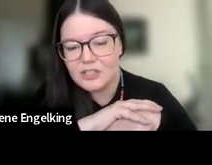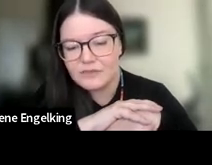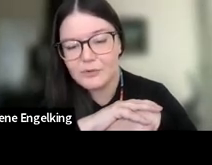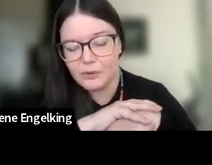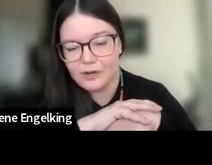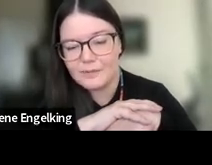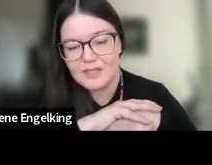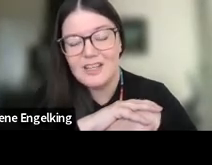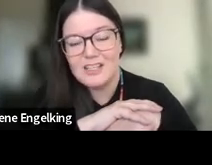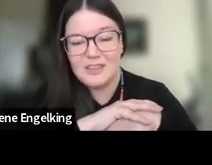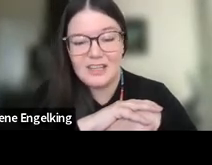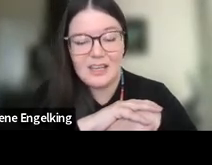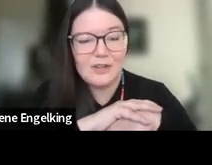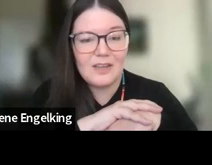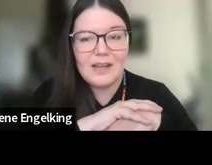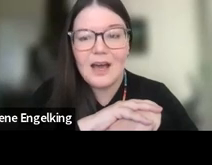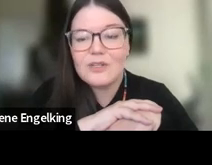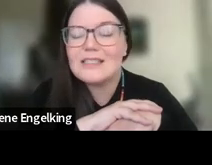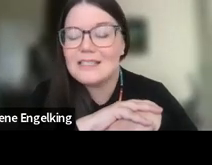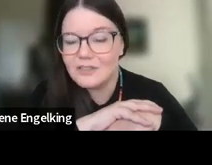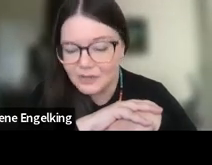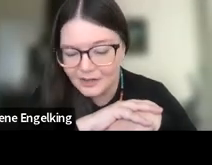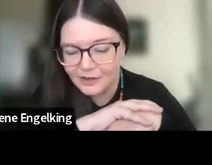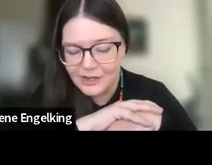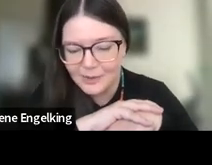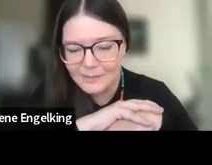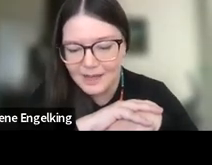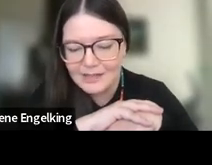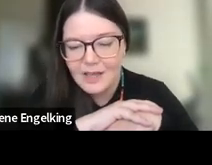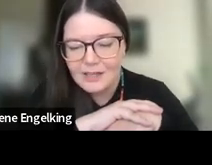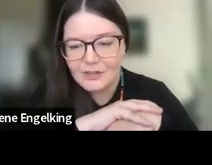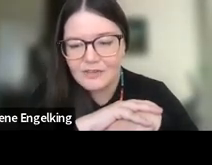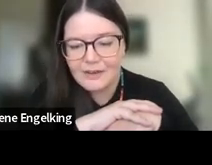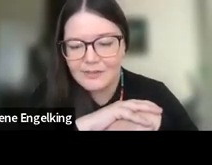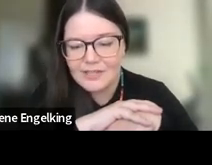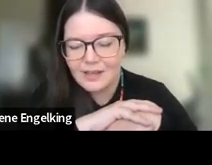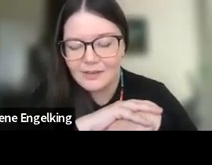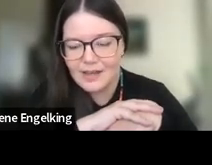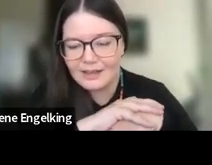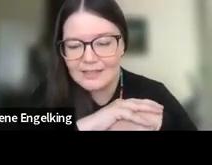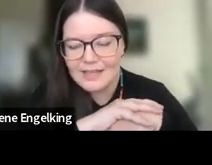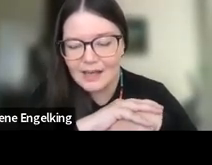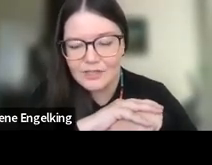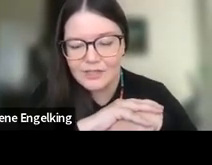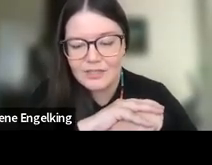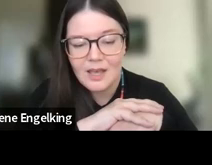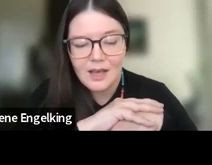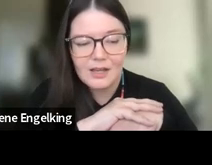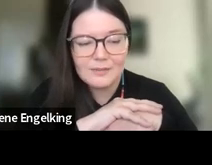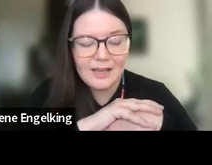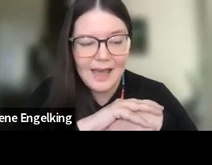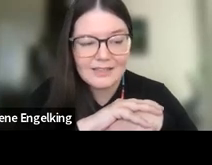within each of our programs, to be thinking about even how does dental care, you know, impact, you know, survivors of violence? How